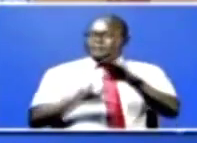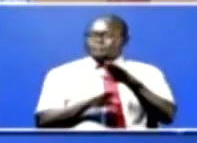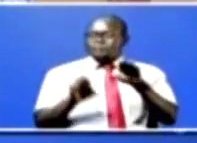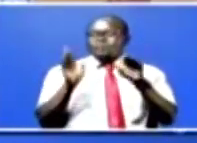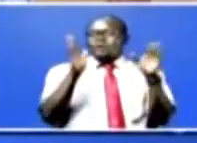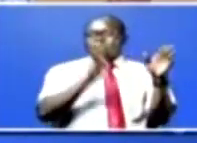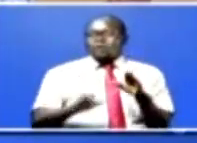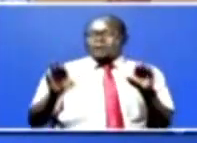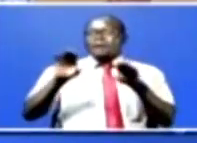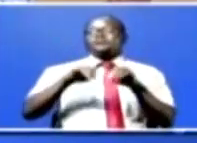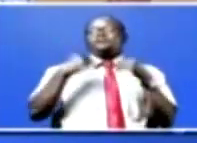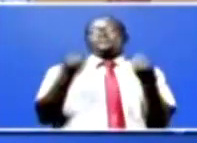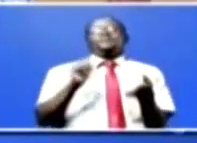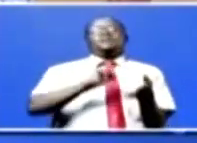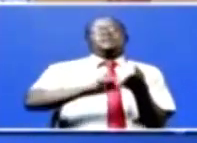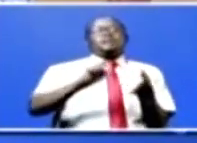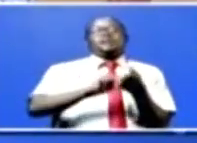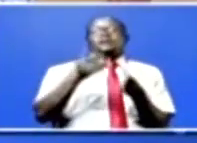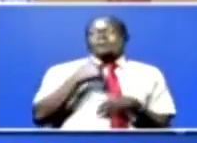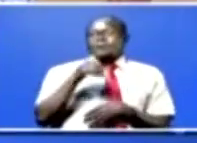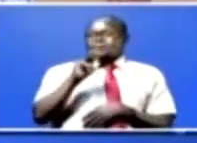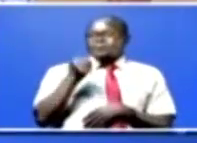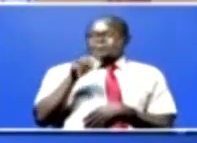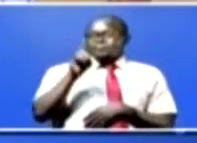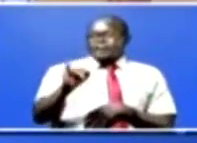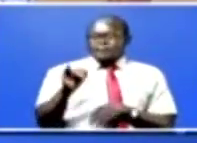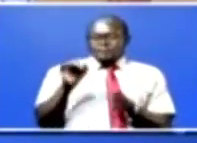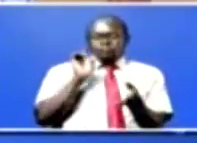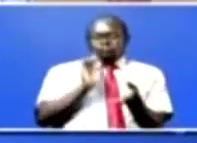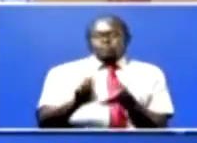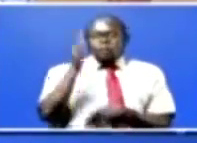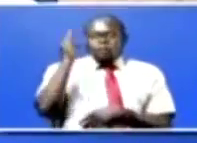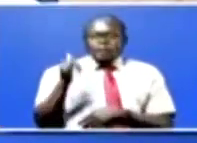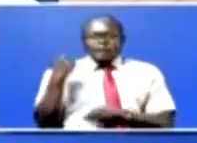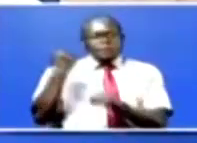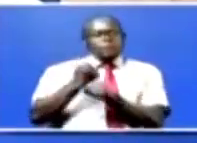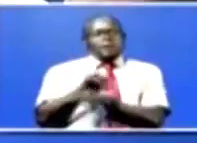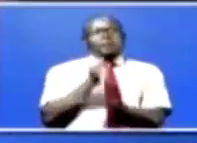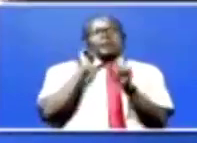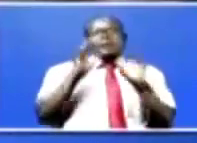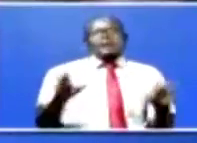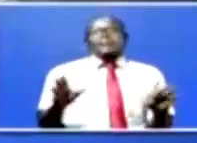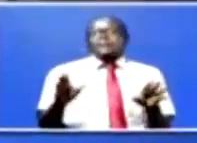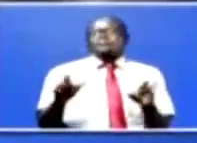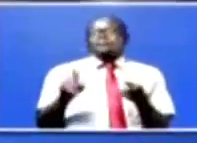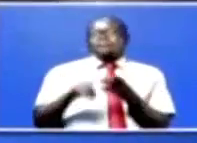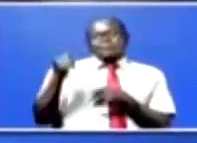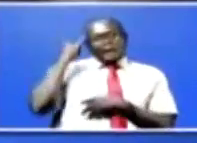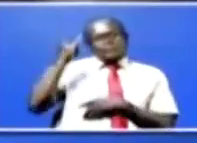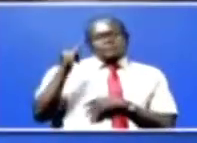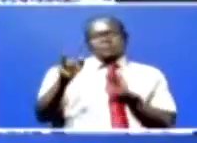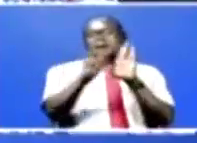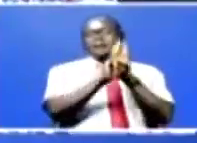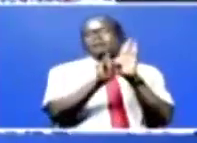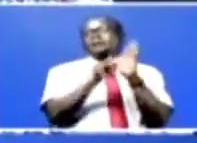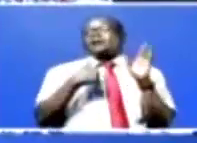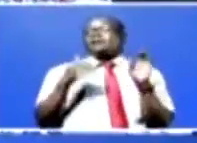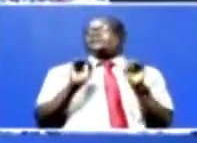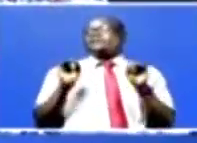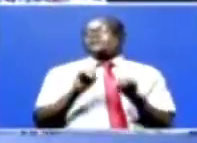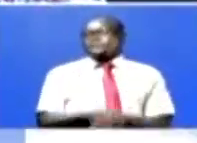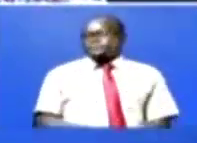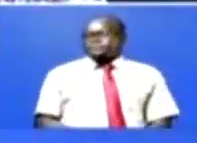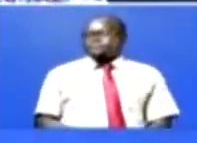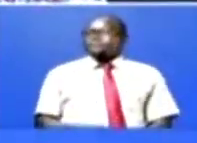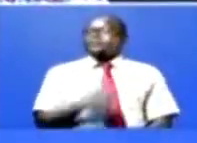organizing secretary, wants Mbadi removed on grounds of incompetence and lack of an ideological identity. And